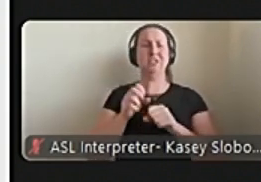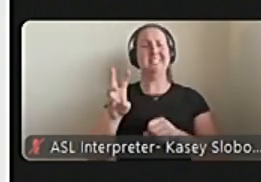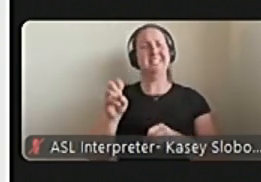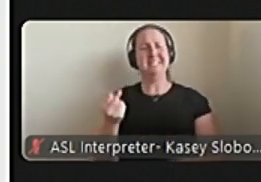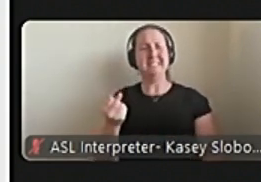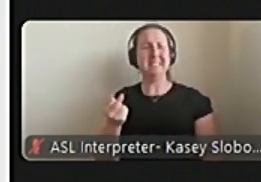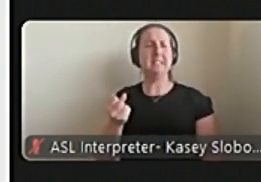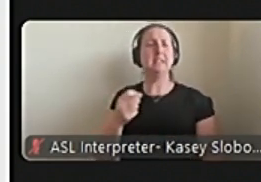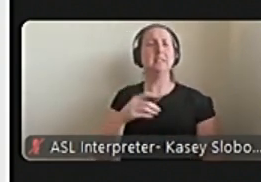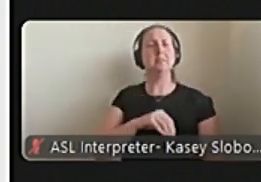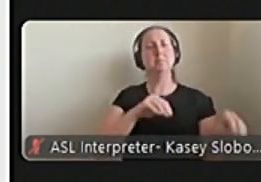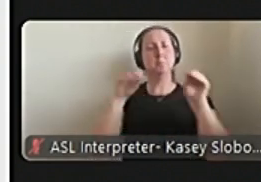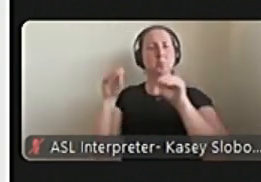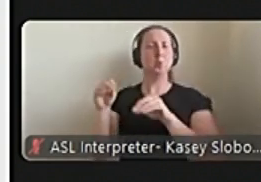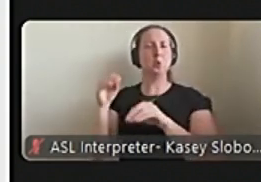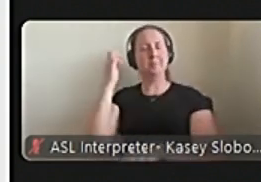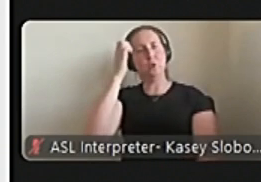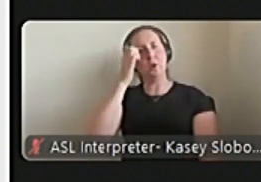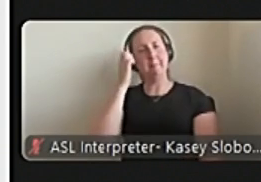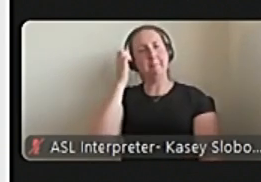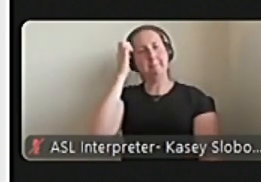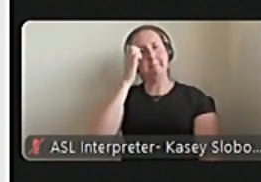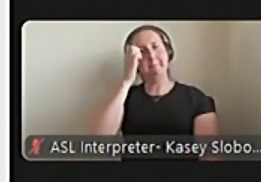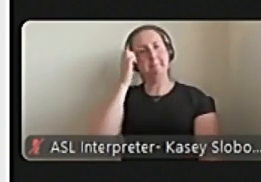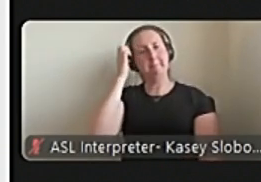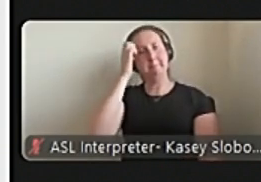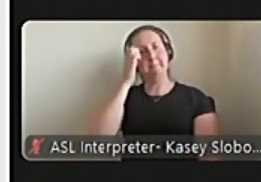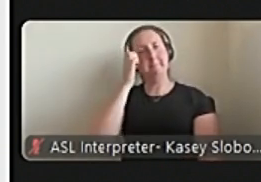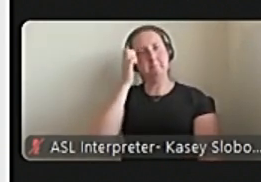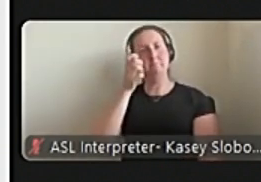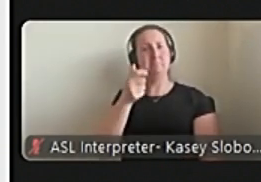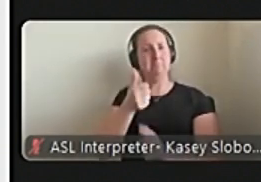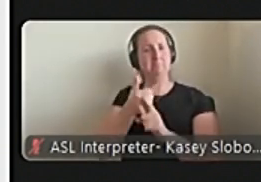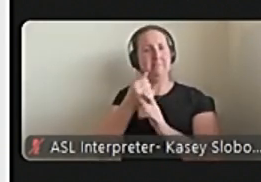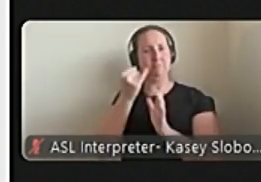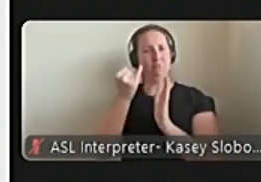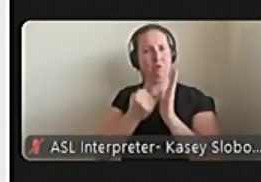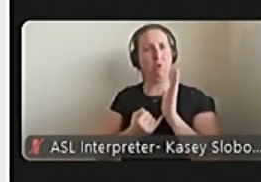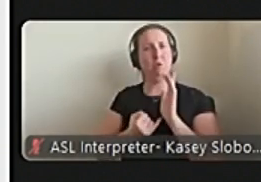Europe. Here he is, self-portrait. He's in